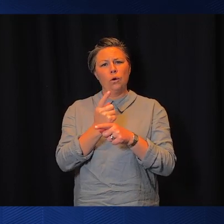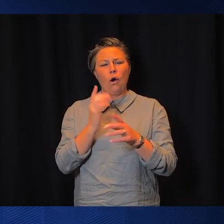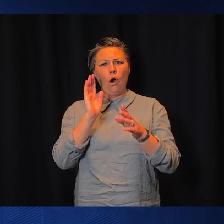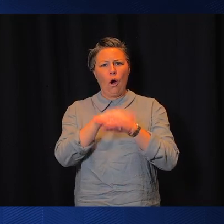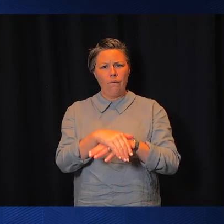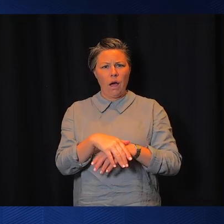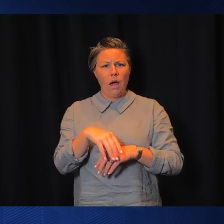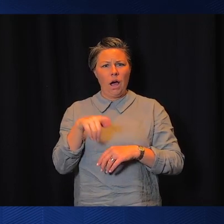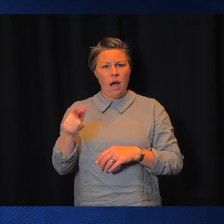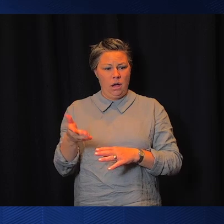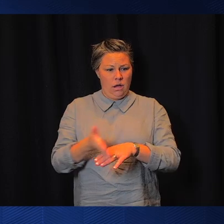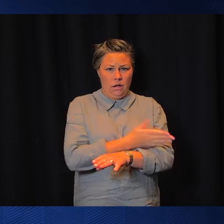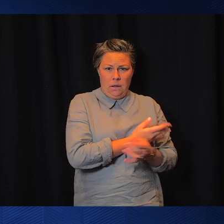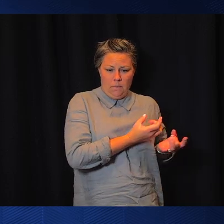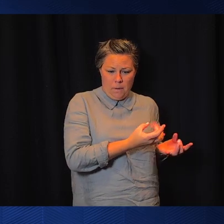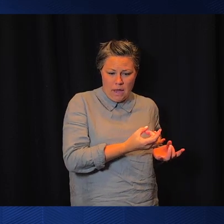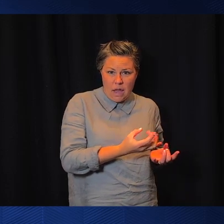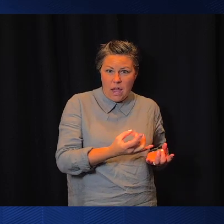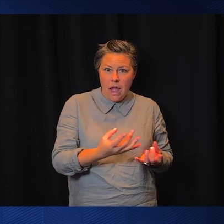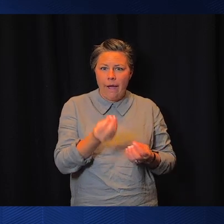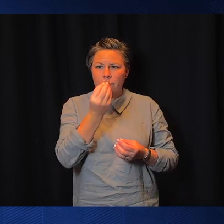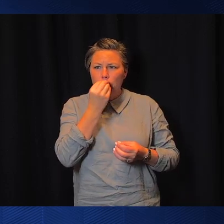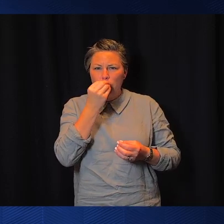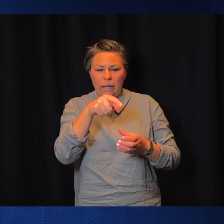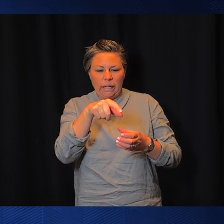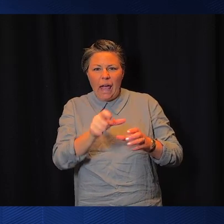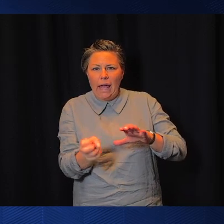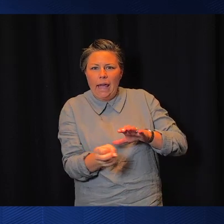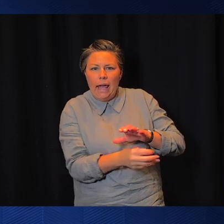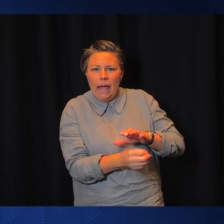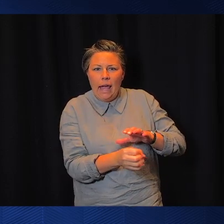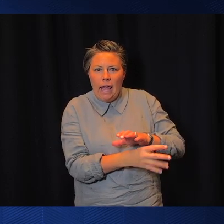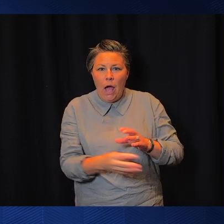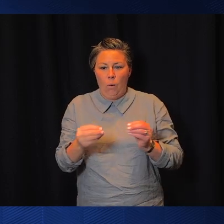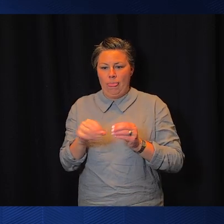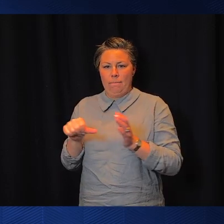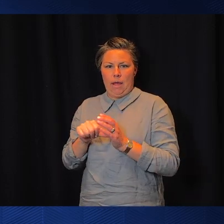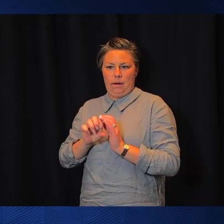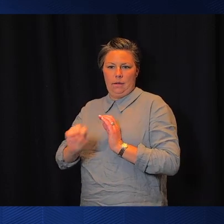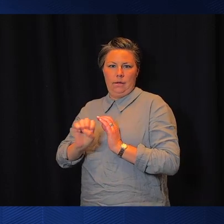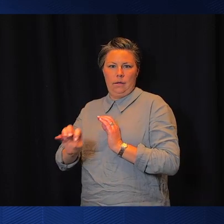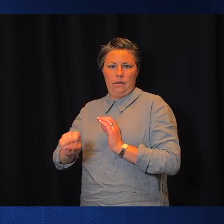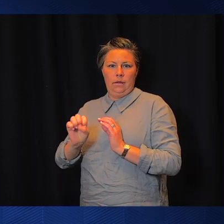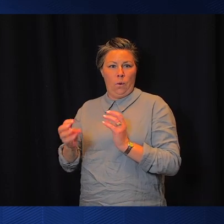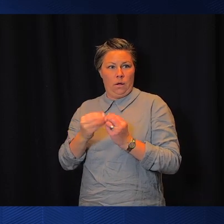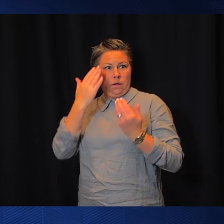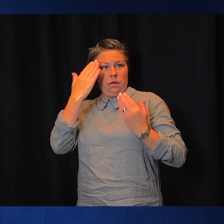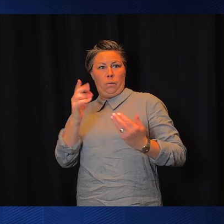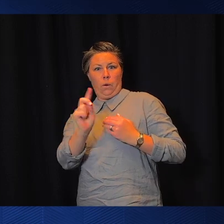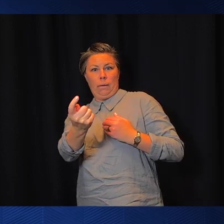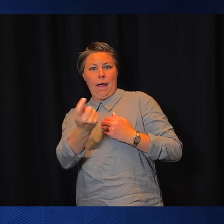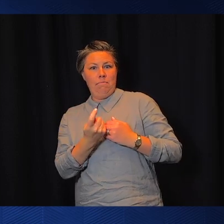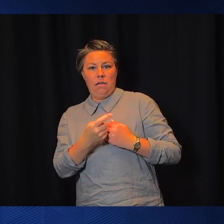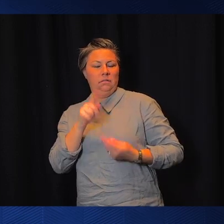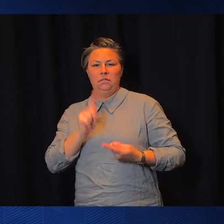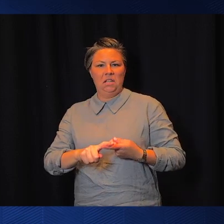spent so much time preparing and actually putting money in the bank accounts, and they didn't know what the disaster was, but they really were very proactive. So wonderful